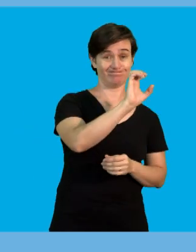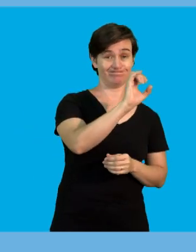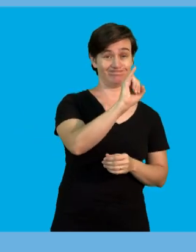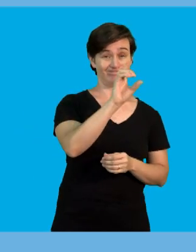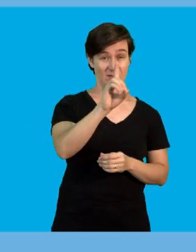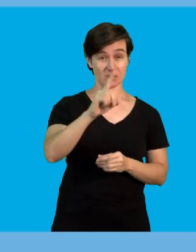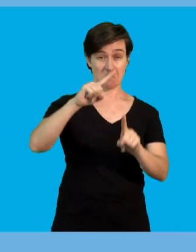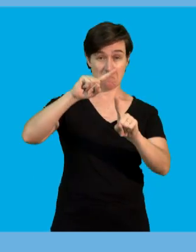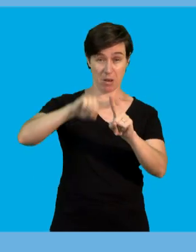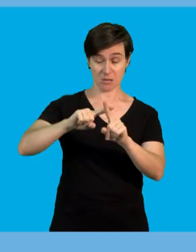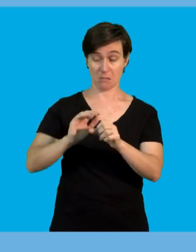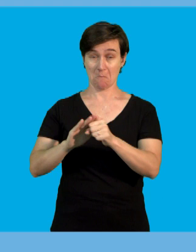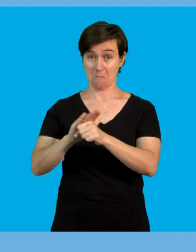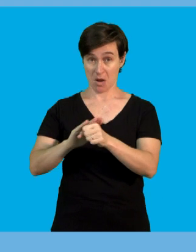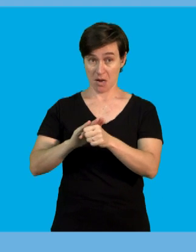plus base